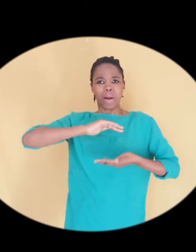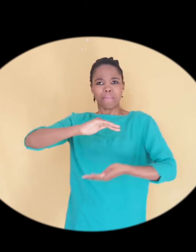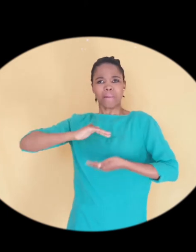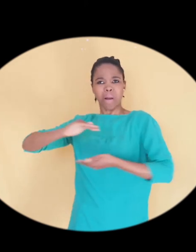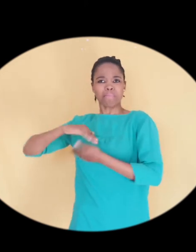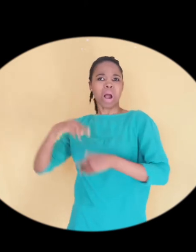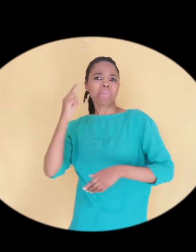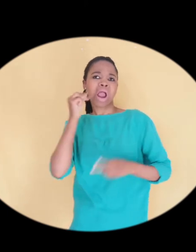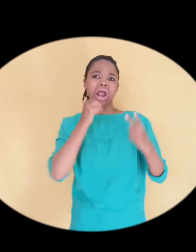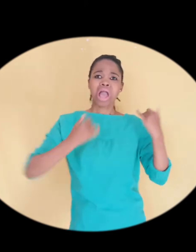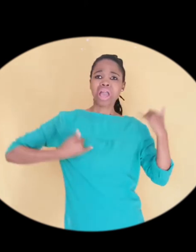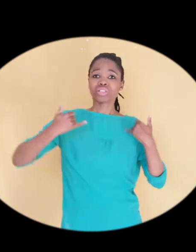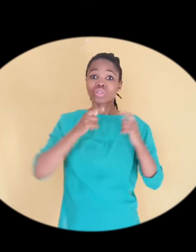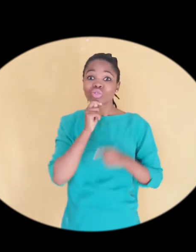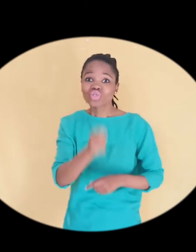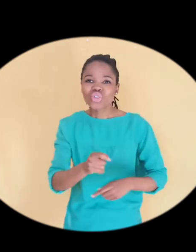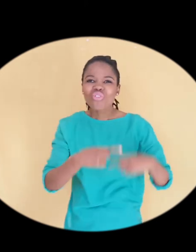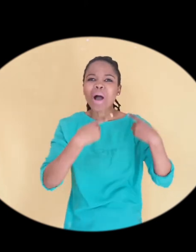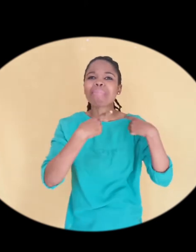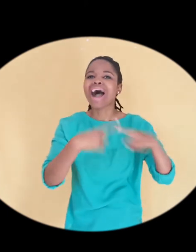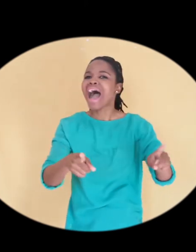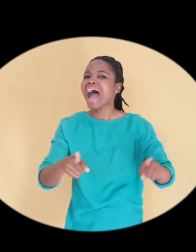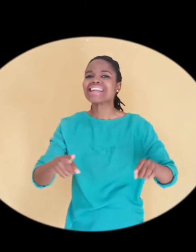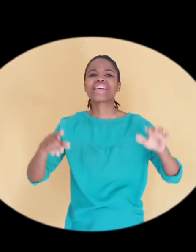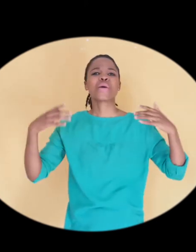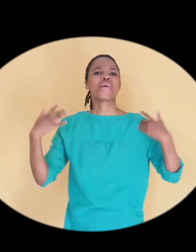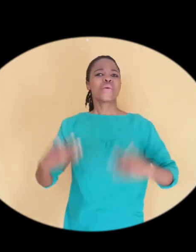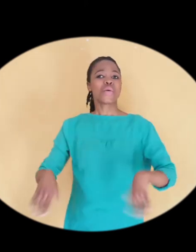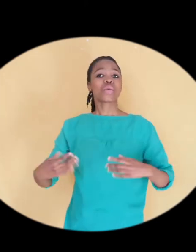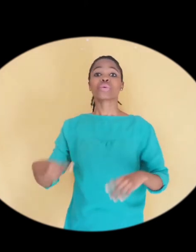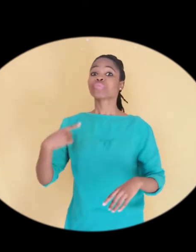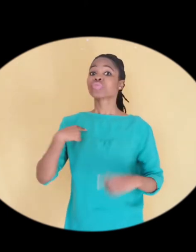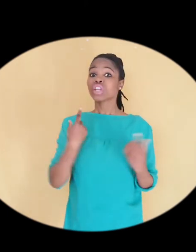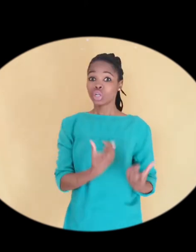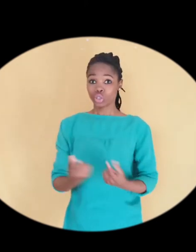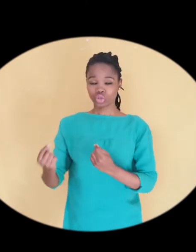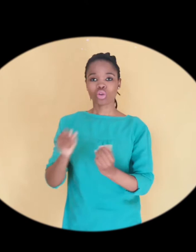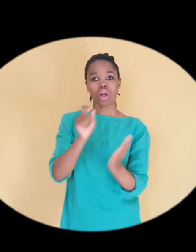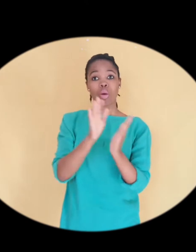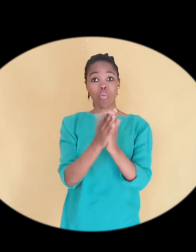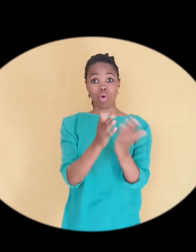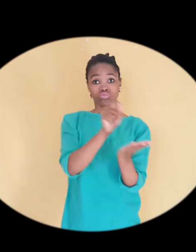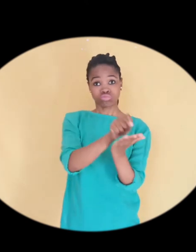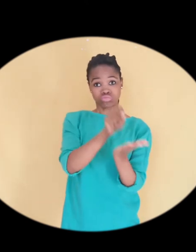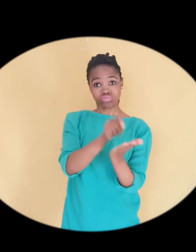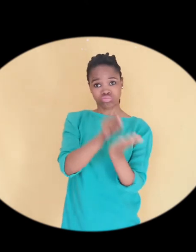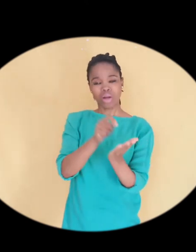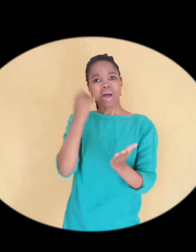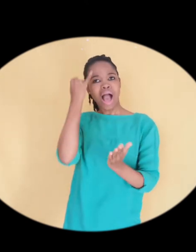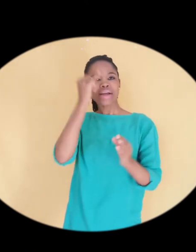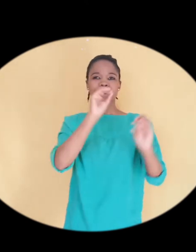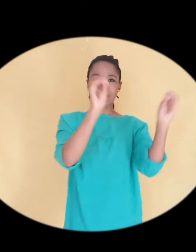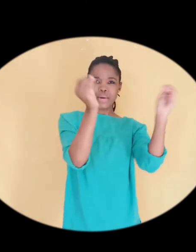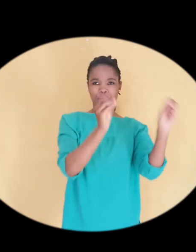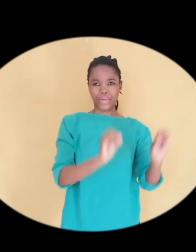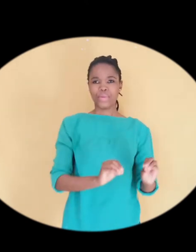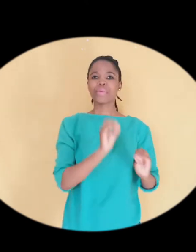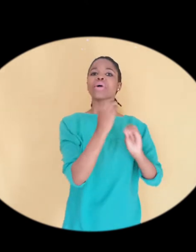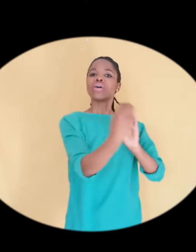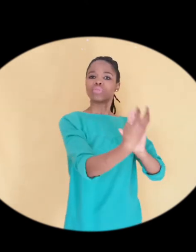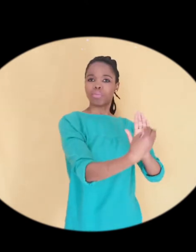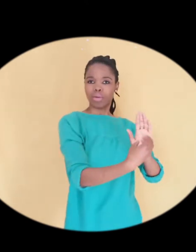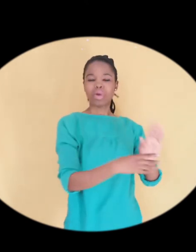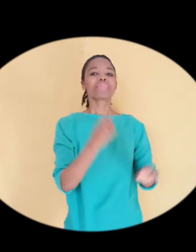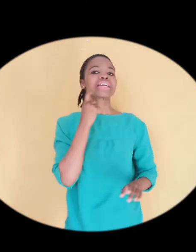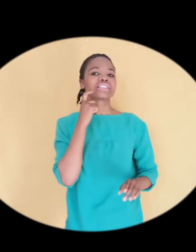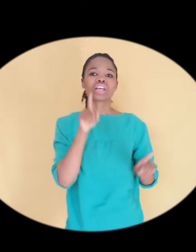to be nice. The reality is, I wrote it. The writing is actually the easiest part, I can